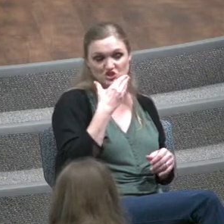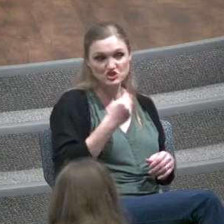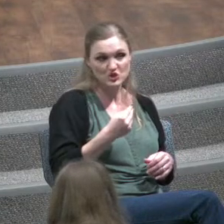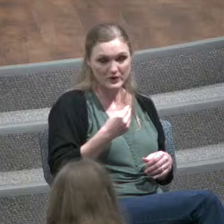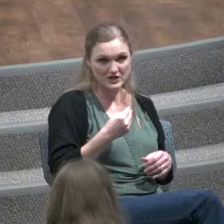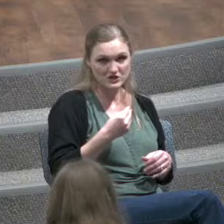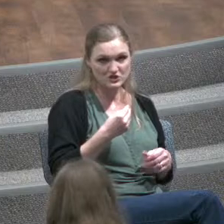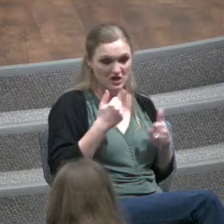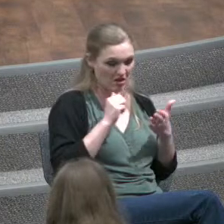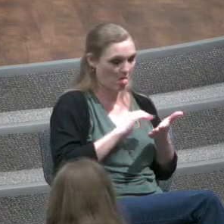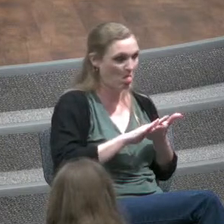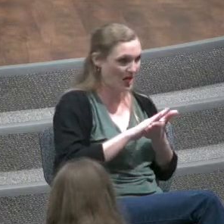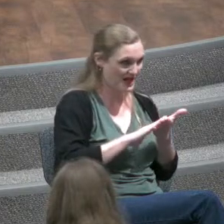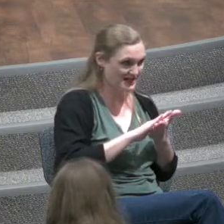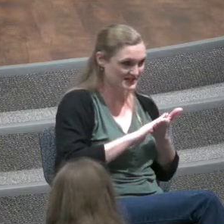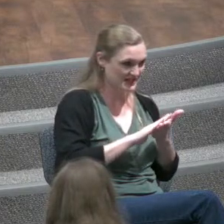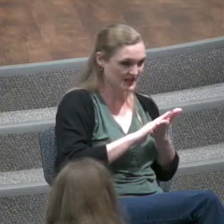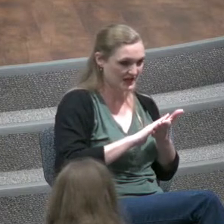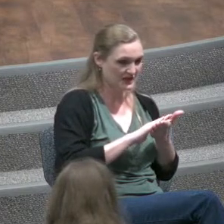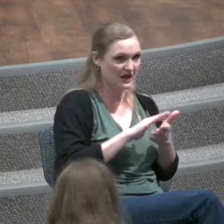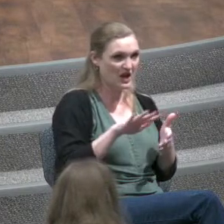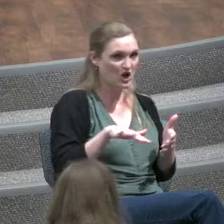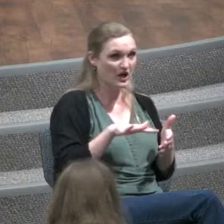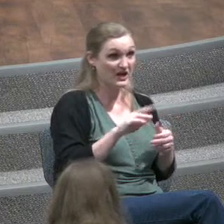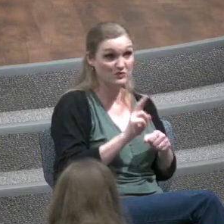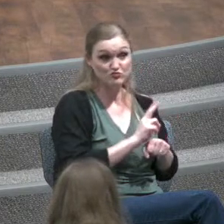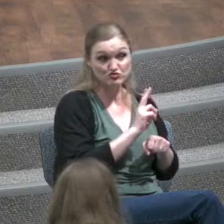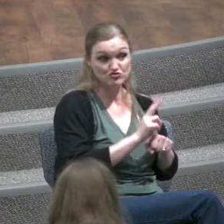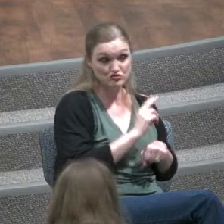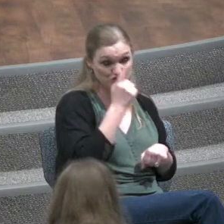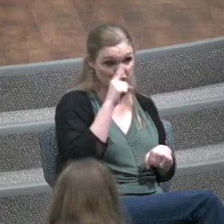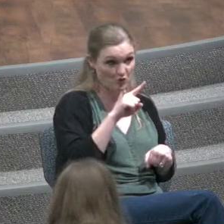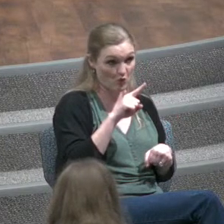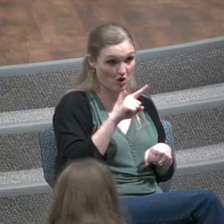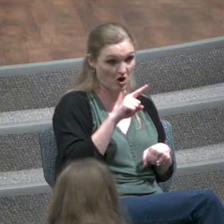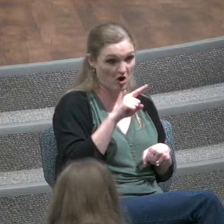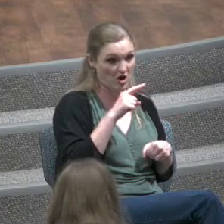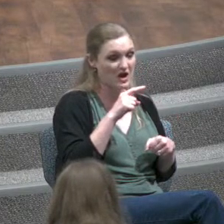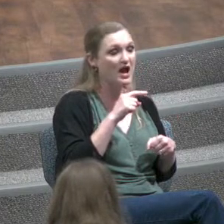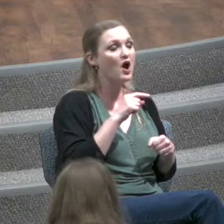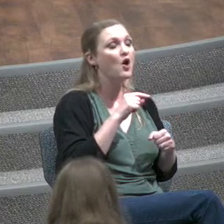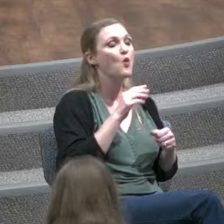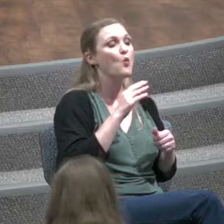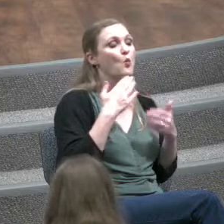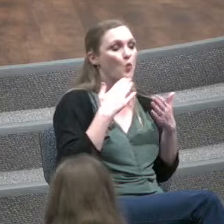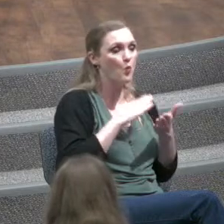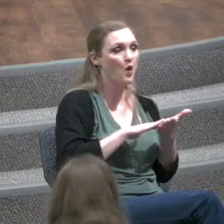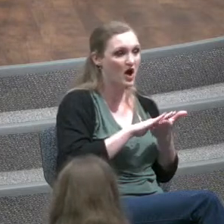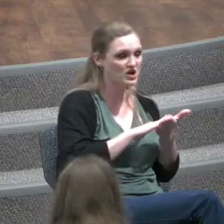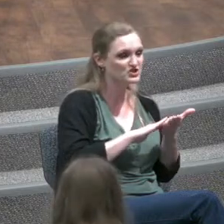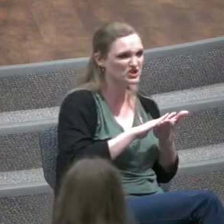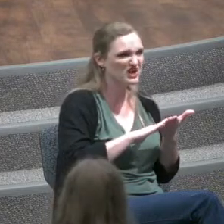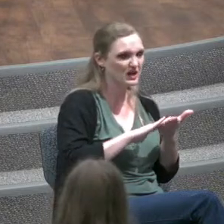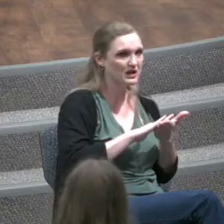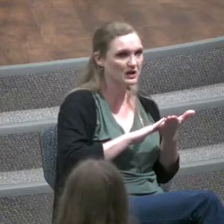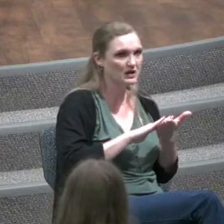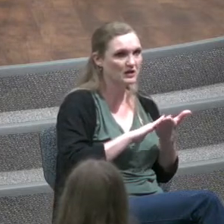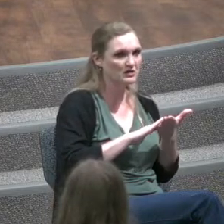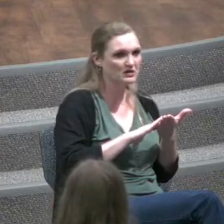Jewish cleansing pool, which was used for ceremonial washings of